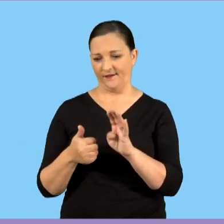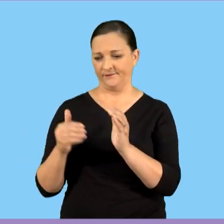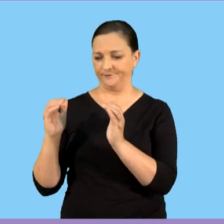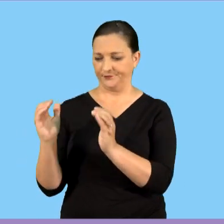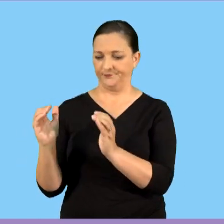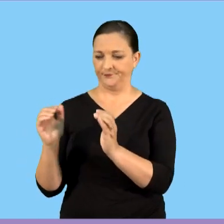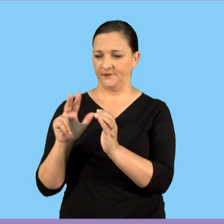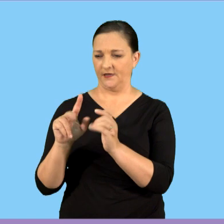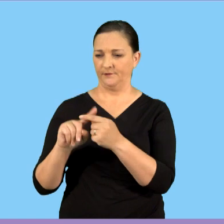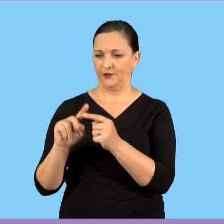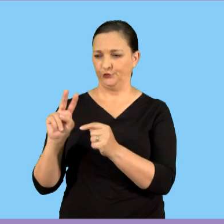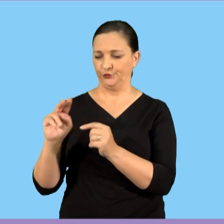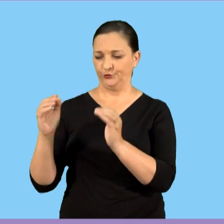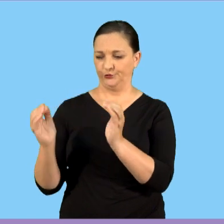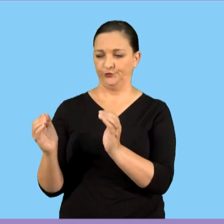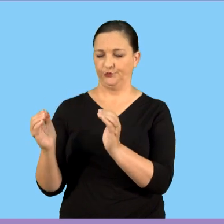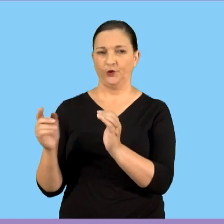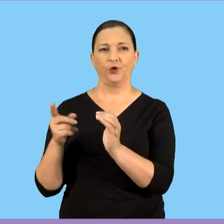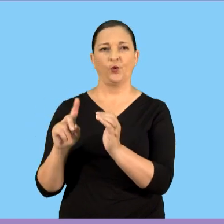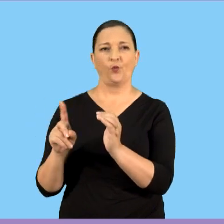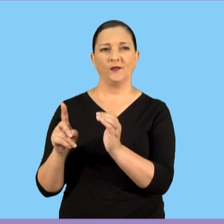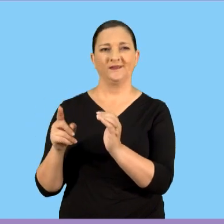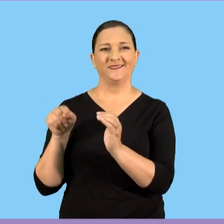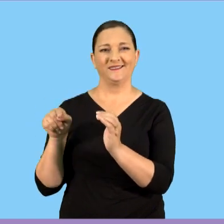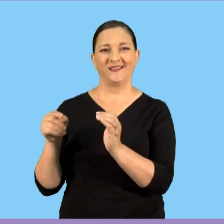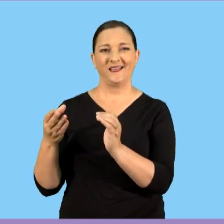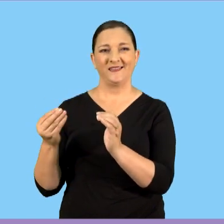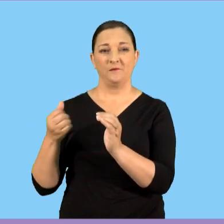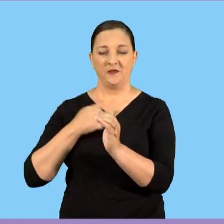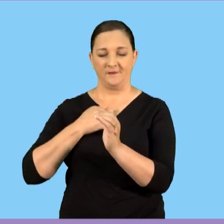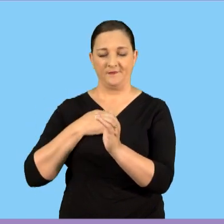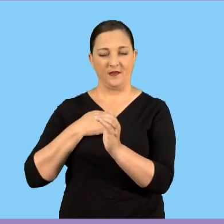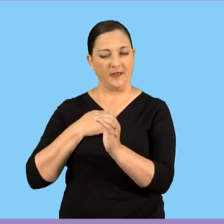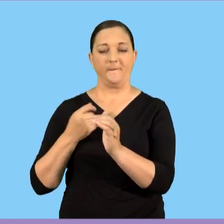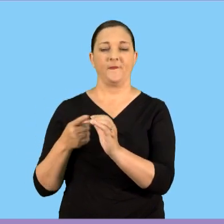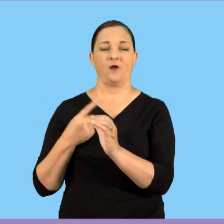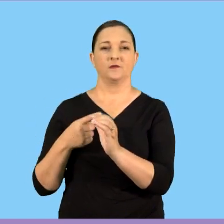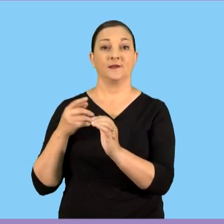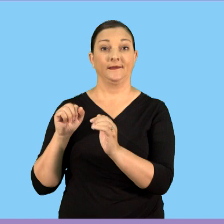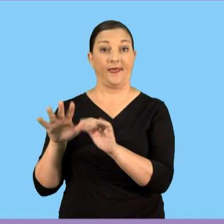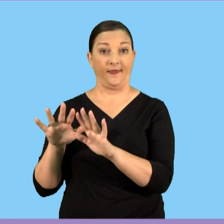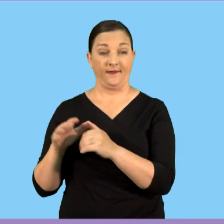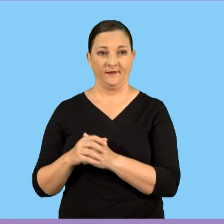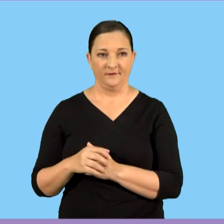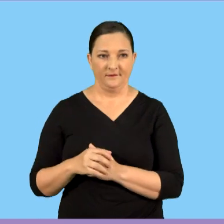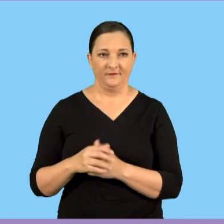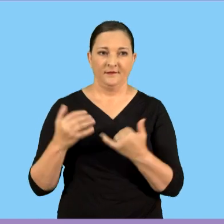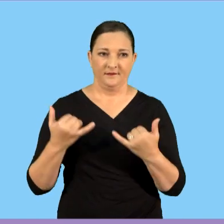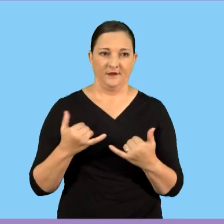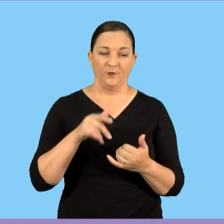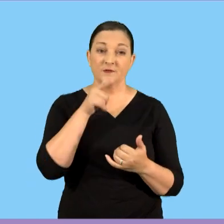add those two numbers, which is 8 plus 2, and that is my 10.